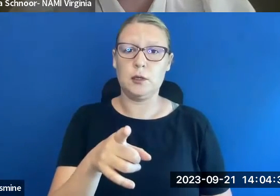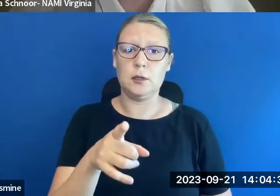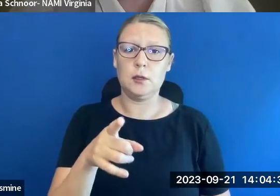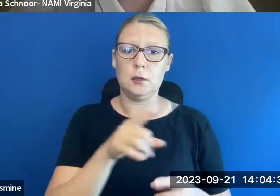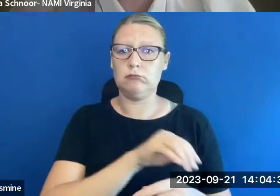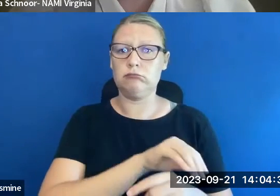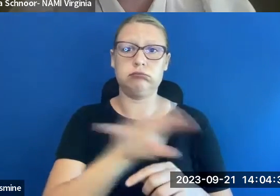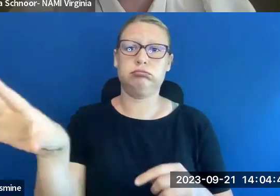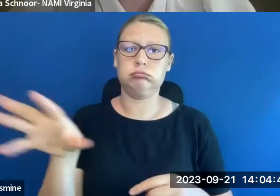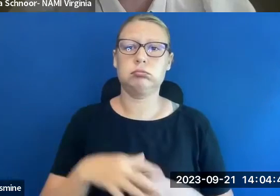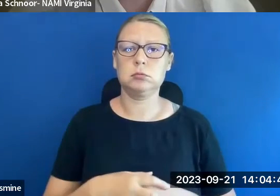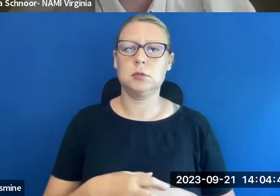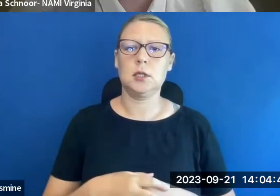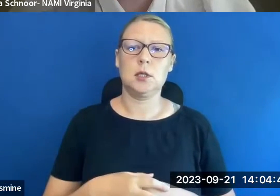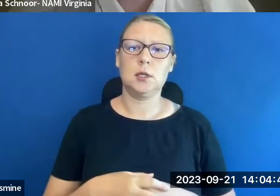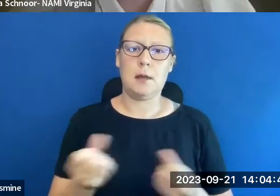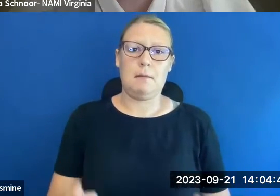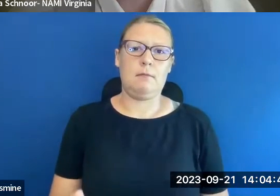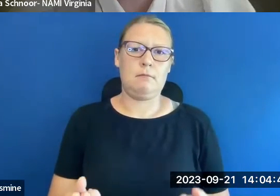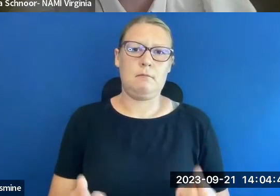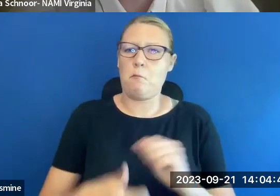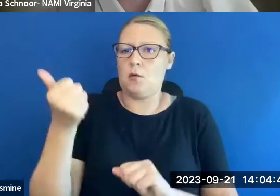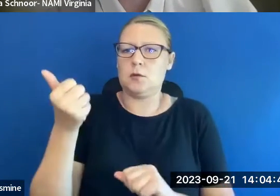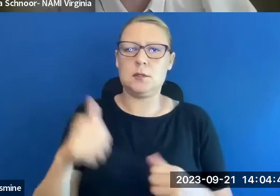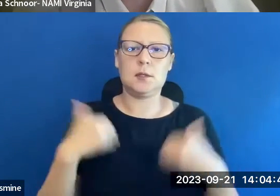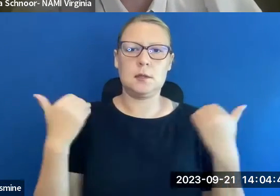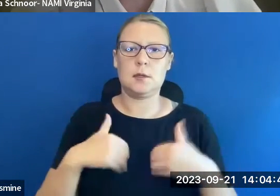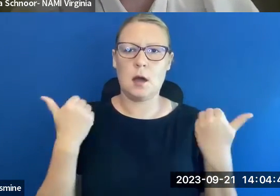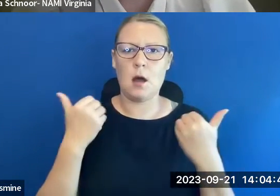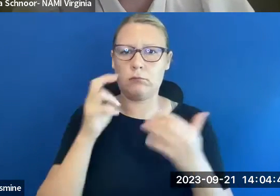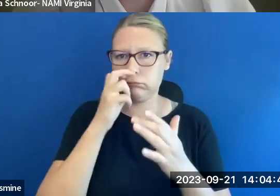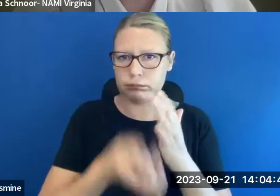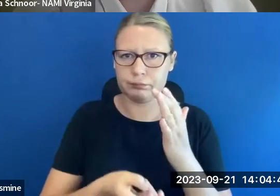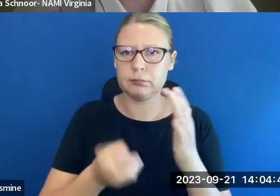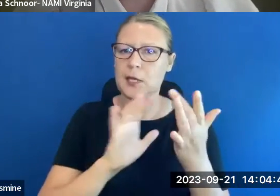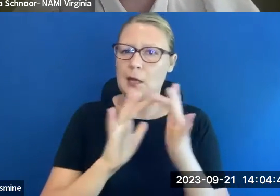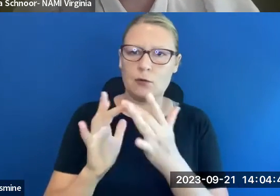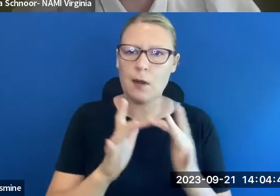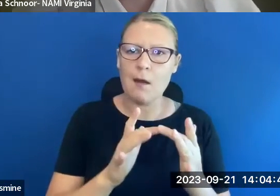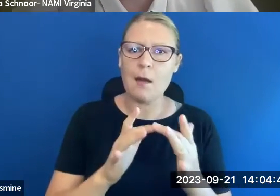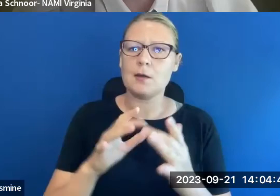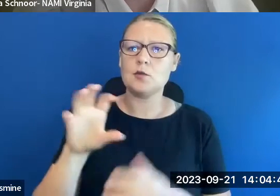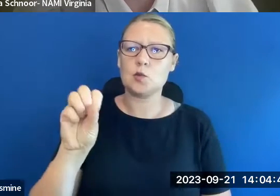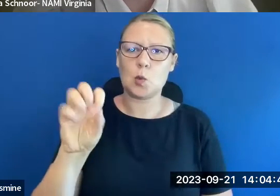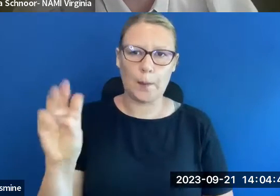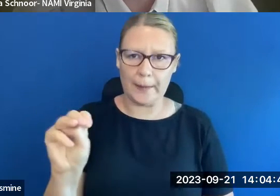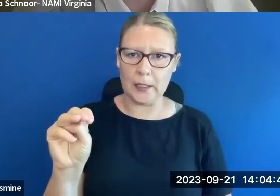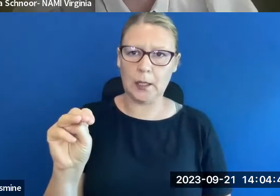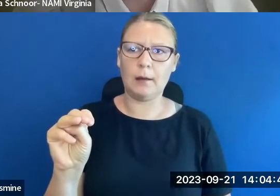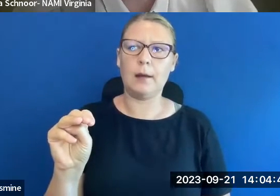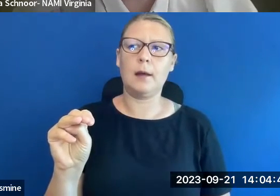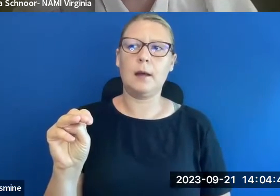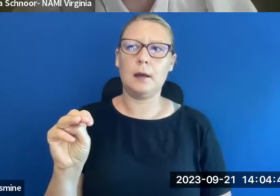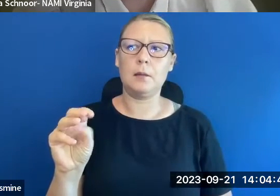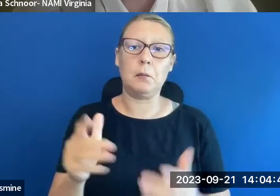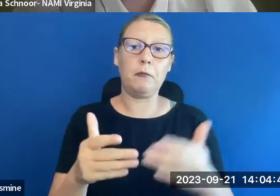in social media, it can feel unescapable. Whereas before, you know, there was